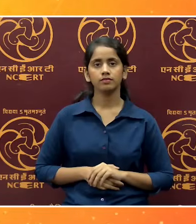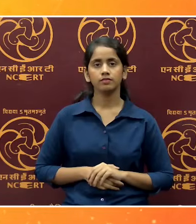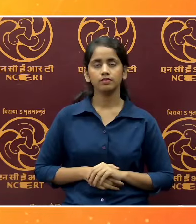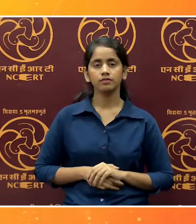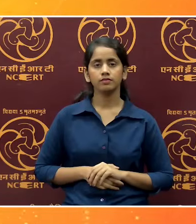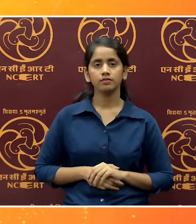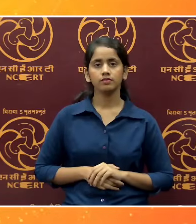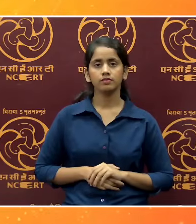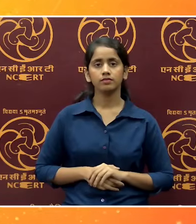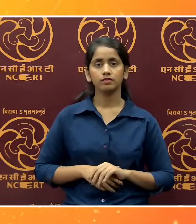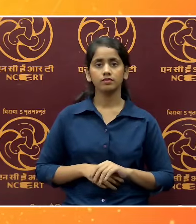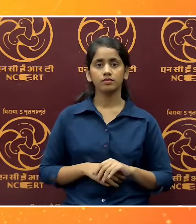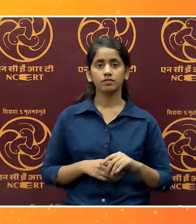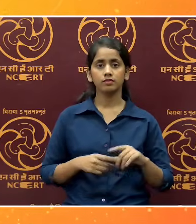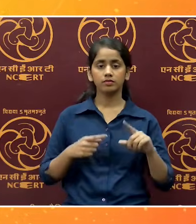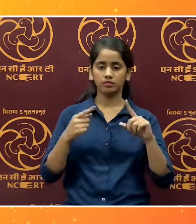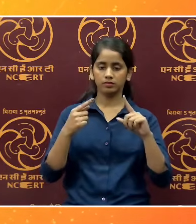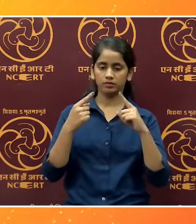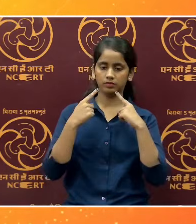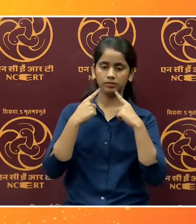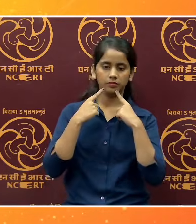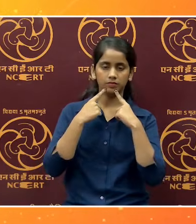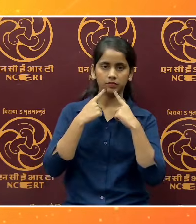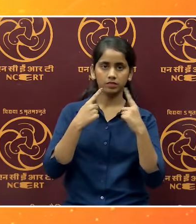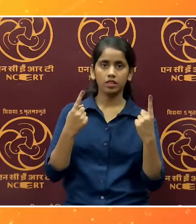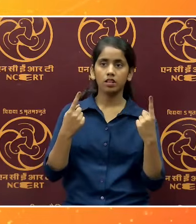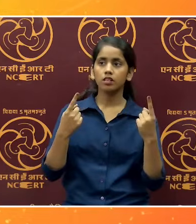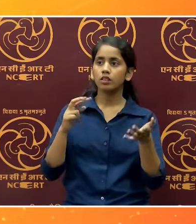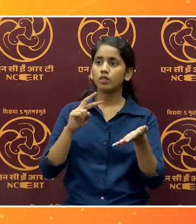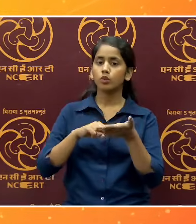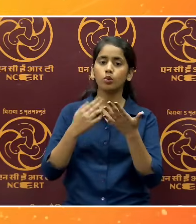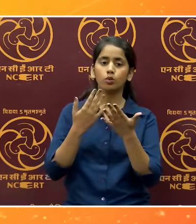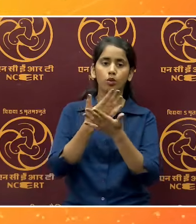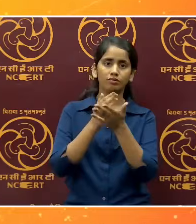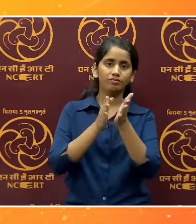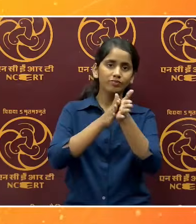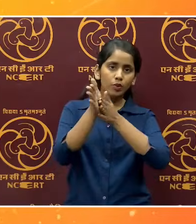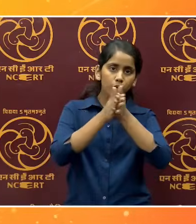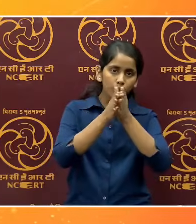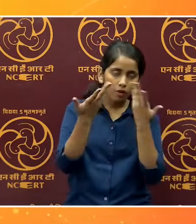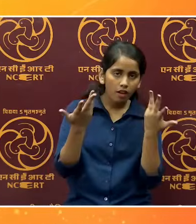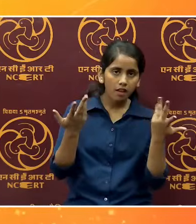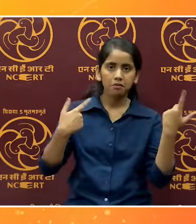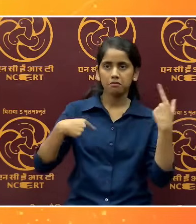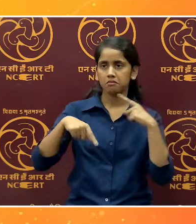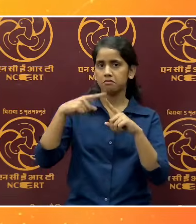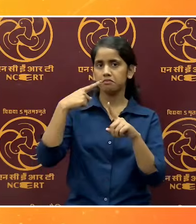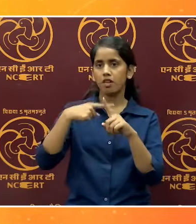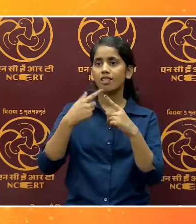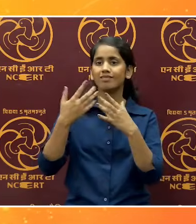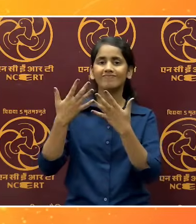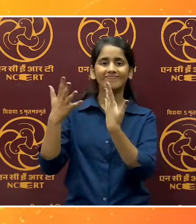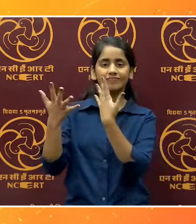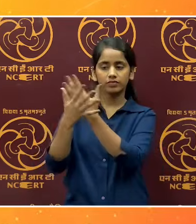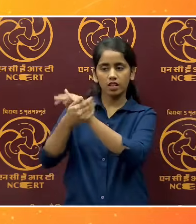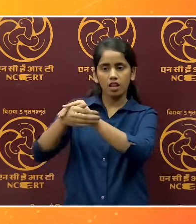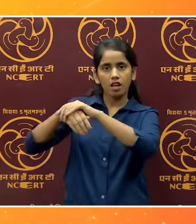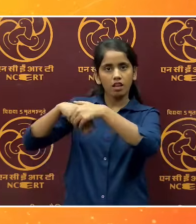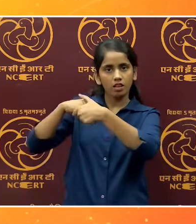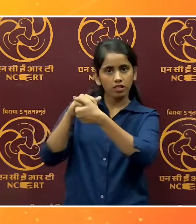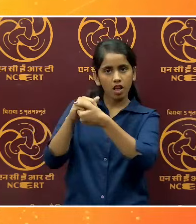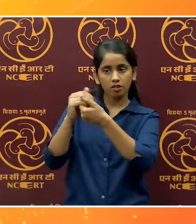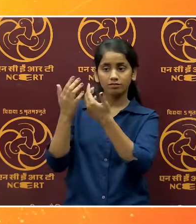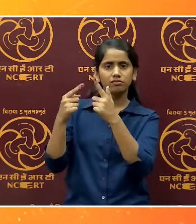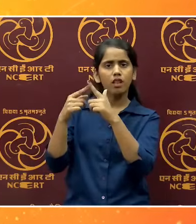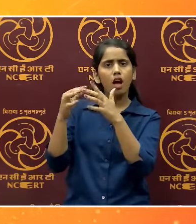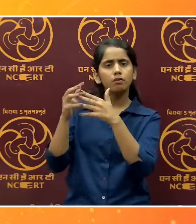dew. So, damp, you when you have washed your hands and you just use the towel, you can feel that towel,